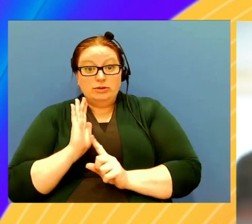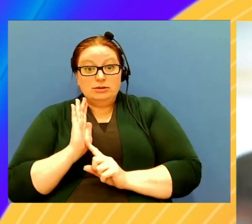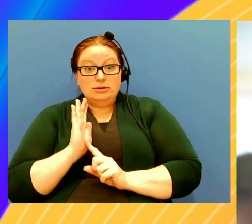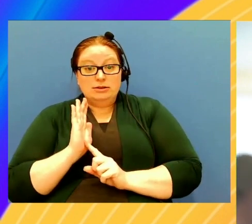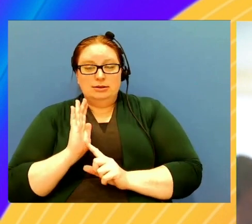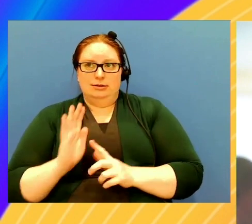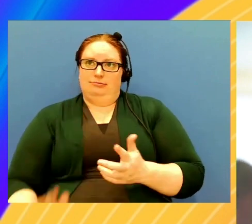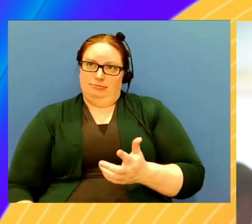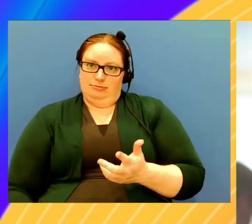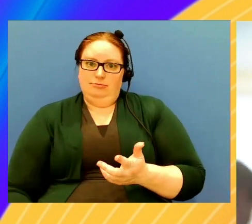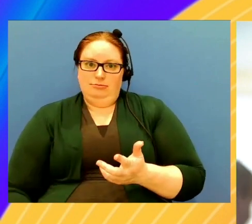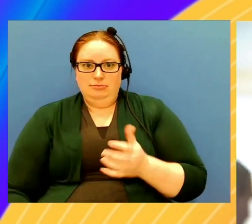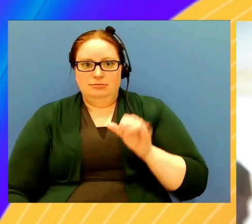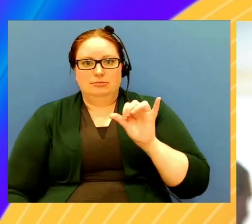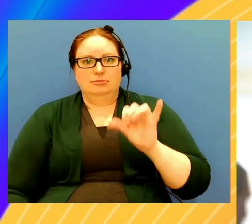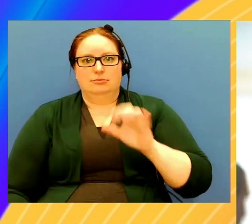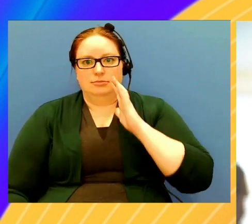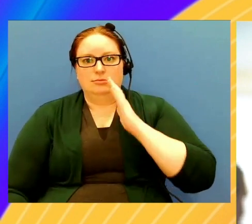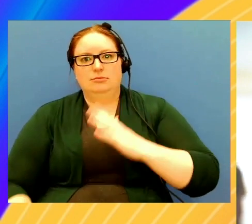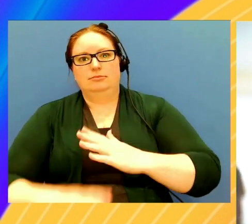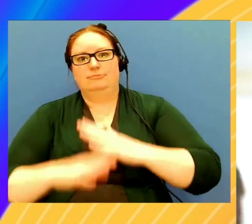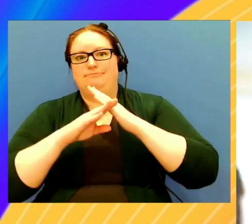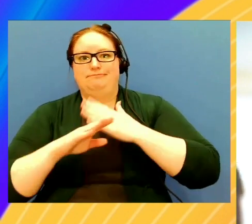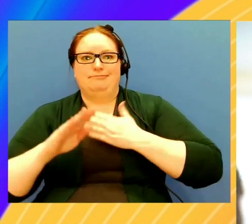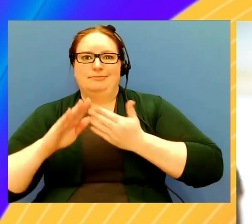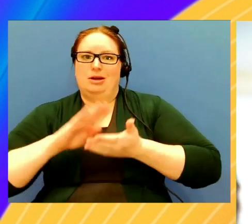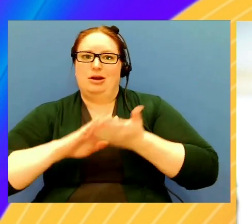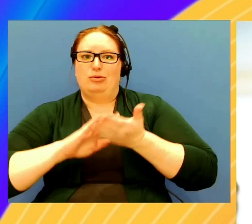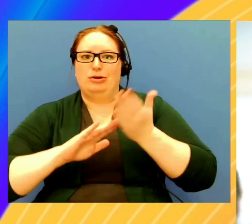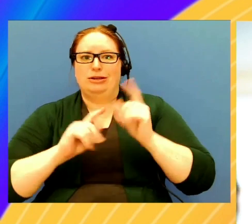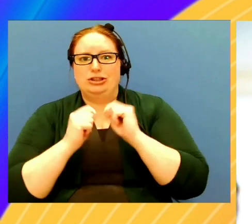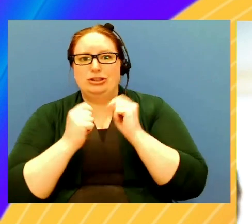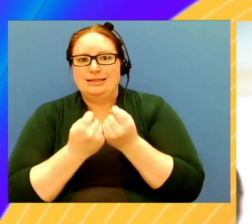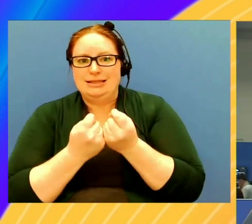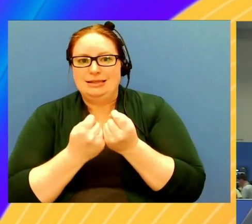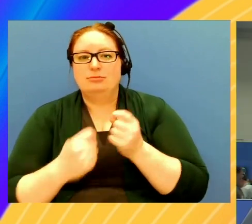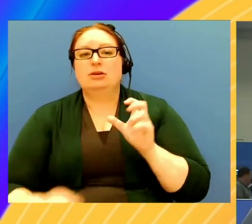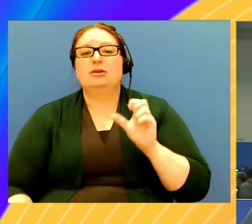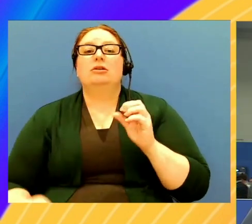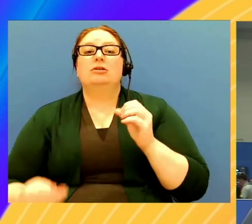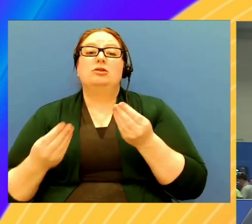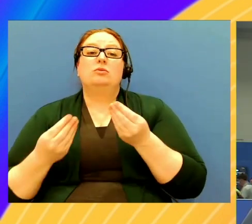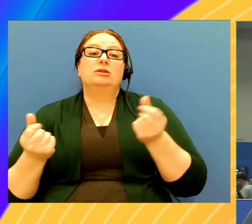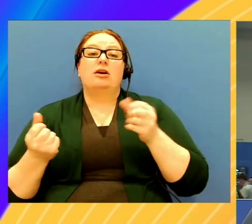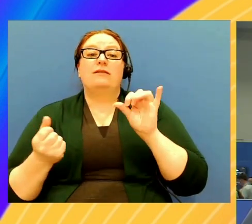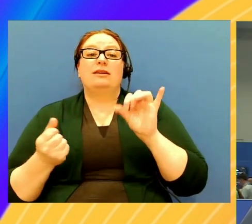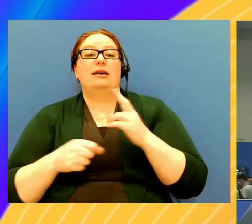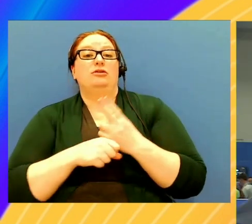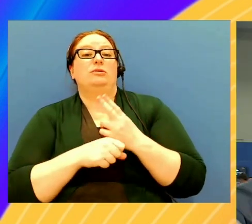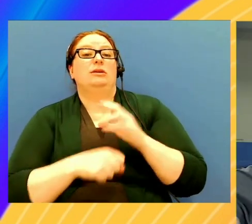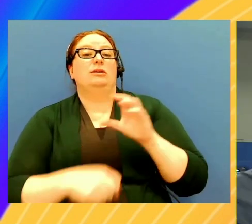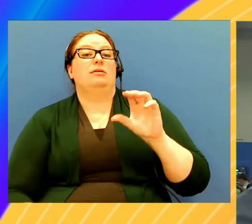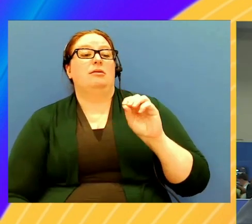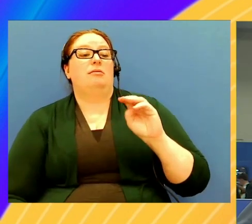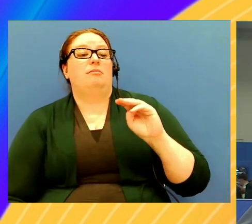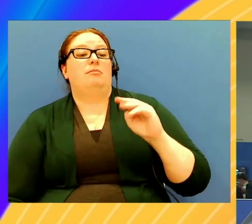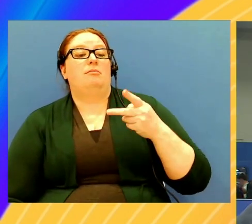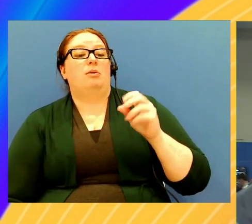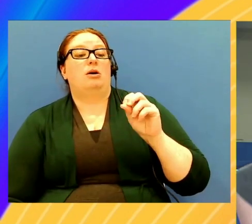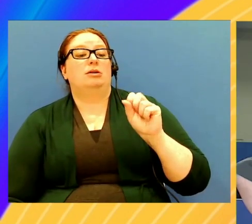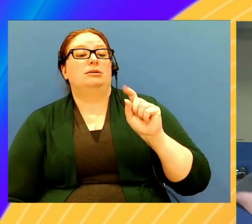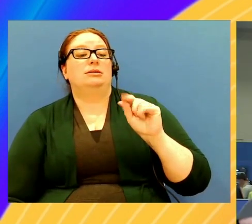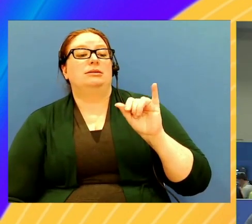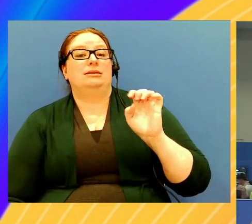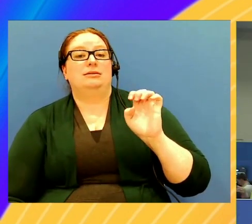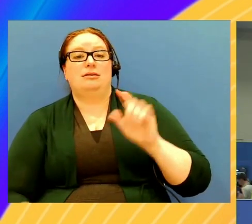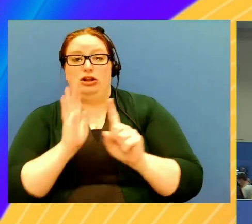to like bombard my operations team? And so we are solving that using composite alarms. So that's what we're going to talk about.